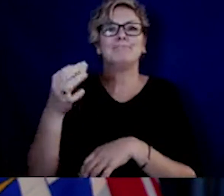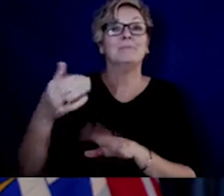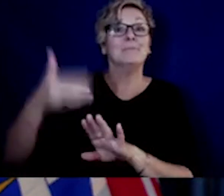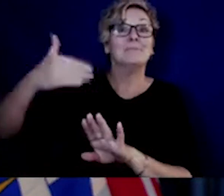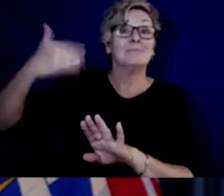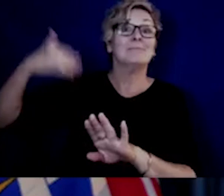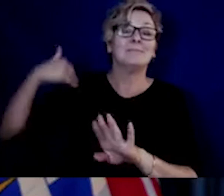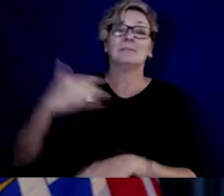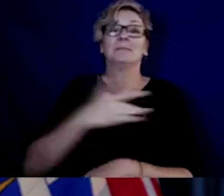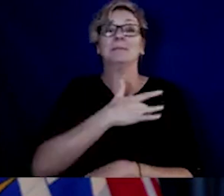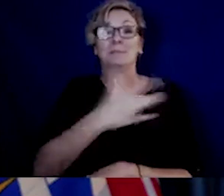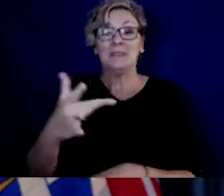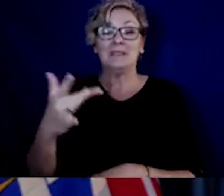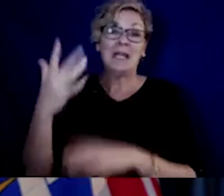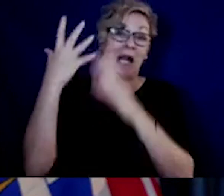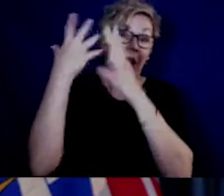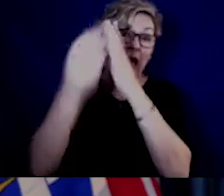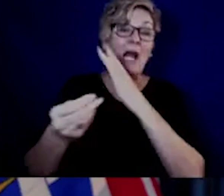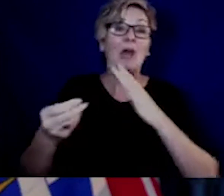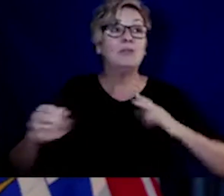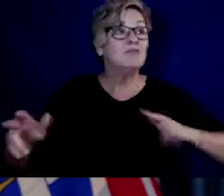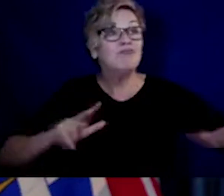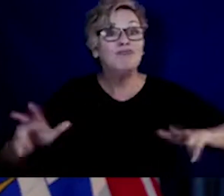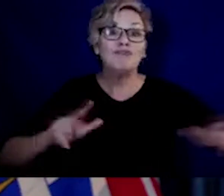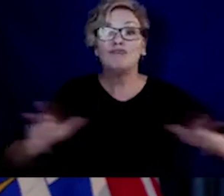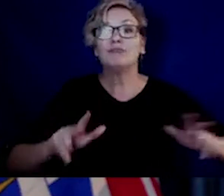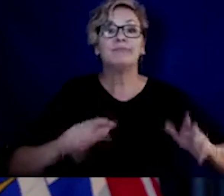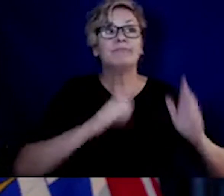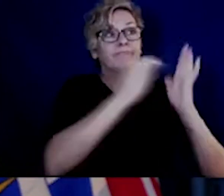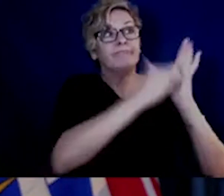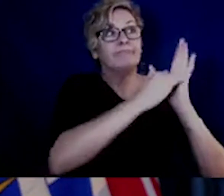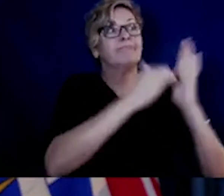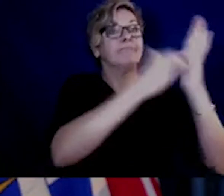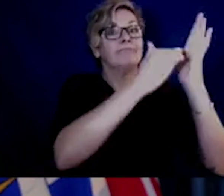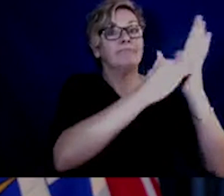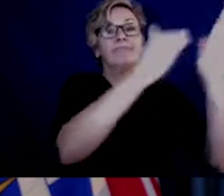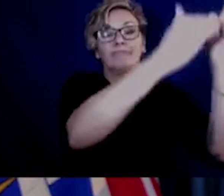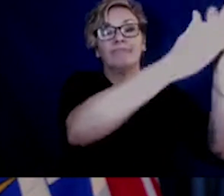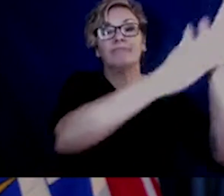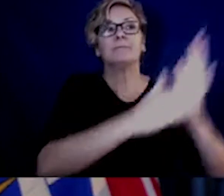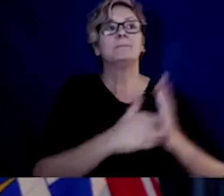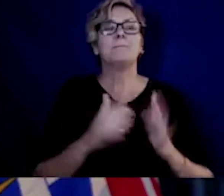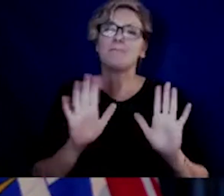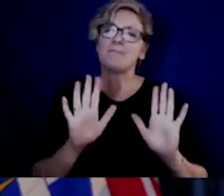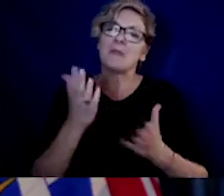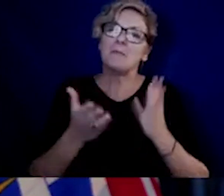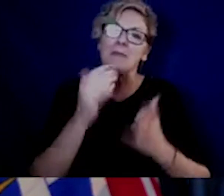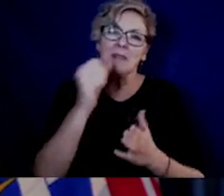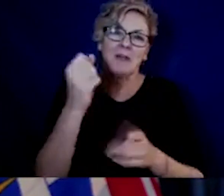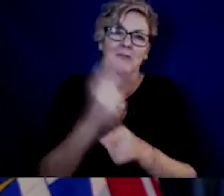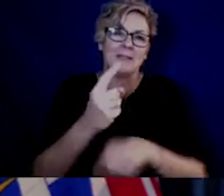where the whole street would get involved, or a whole building would get involved, or in the mall where they